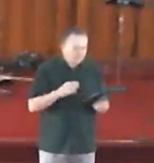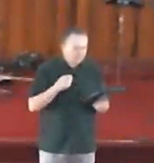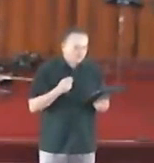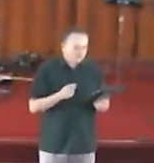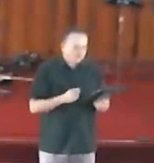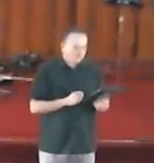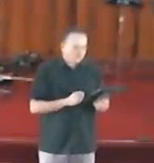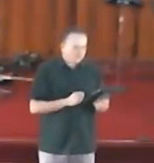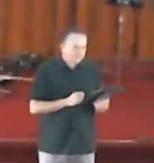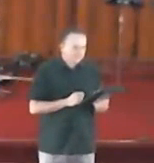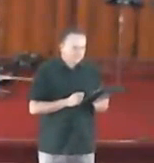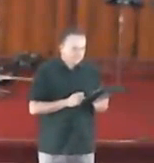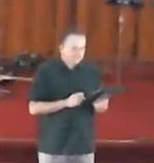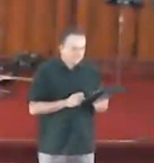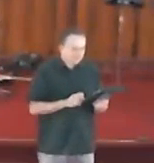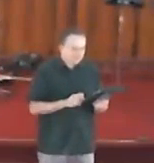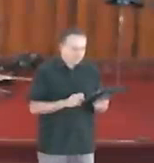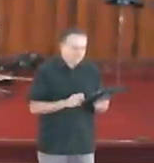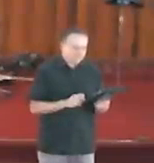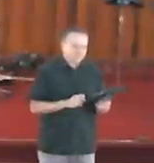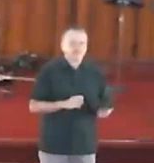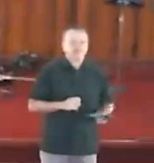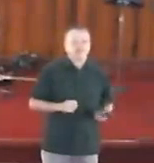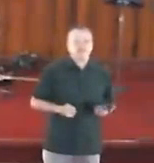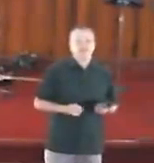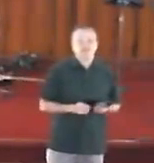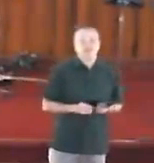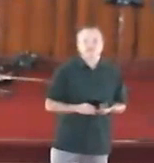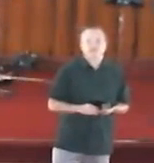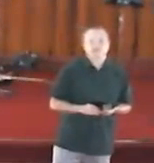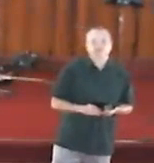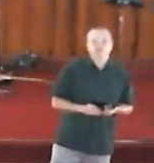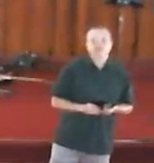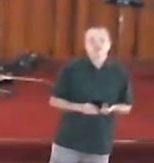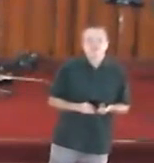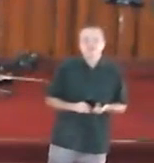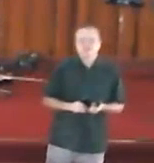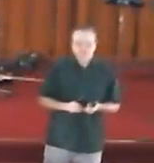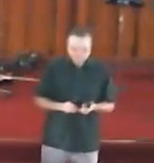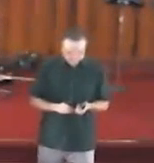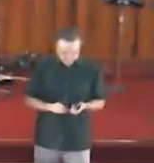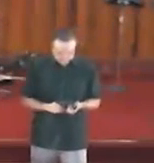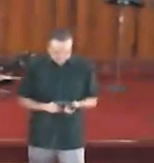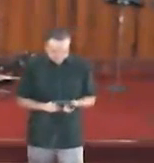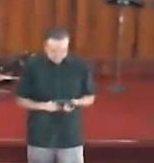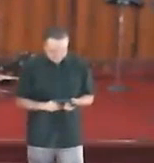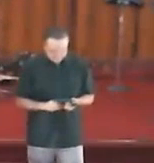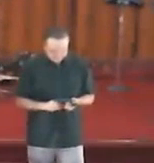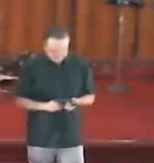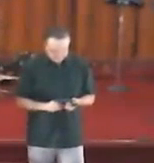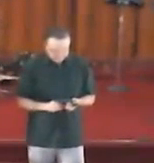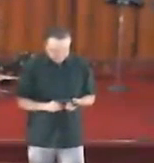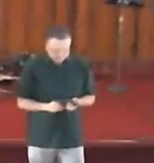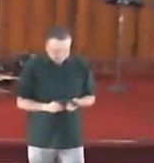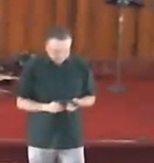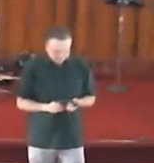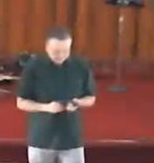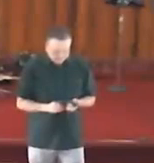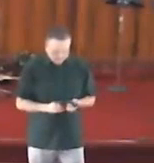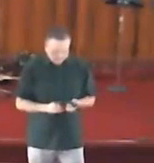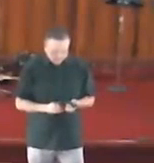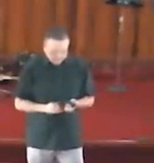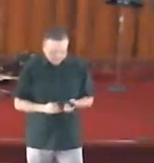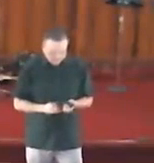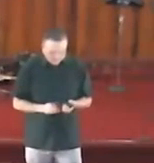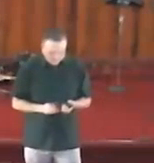saben, estuvimos entre ustedes buscando su bien. For we know, brothers and sisters, loved by God, that He has